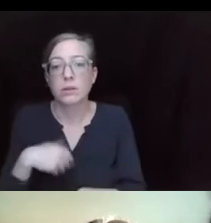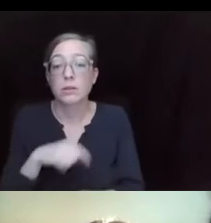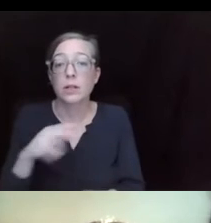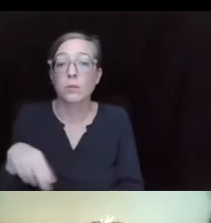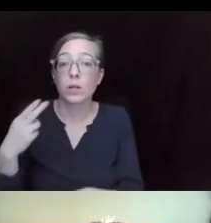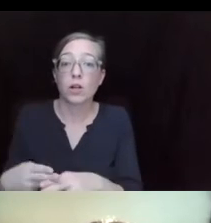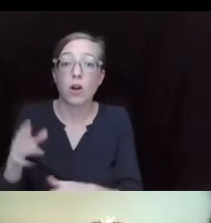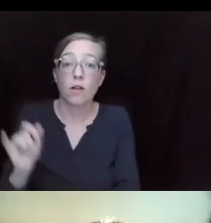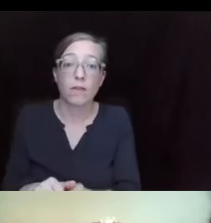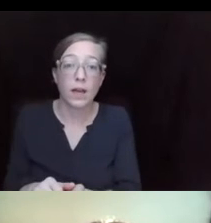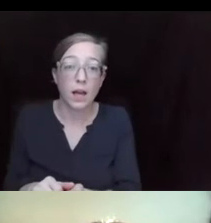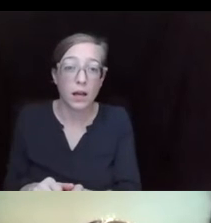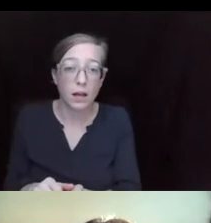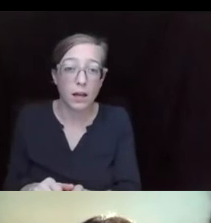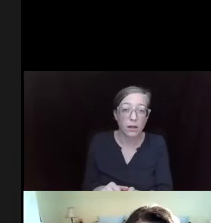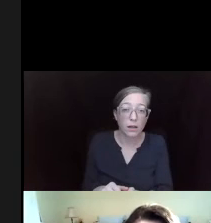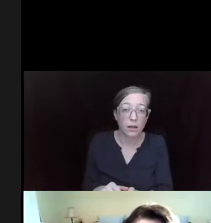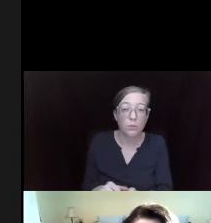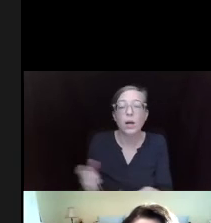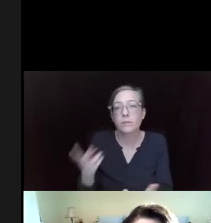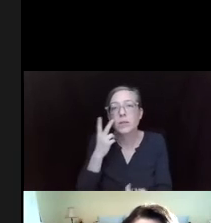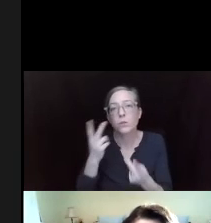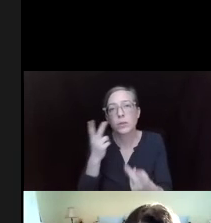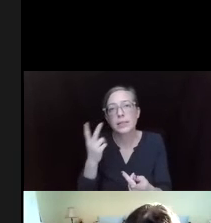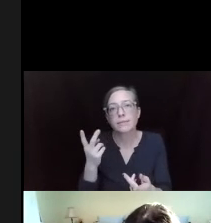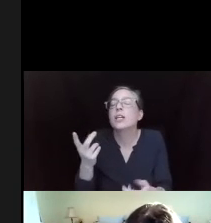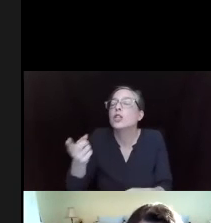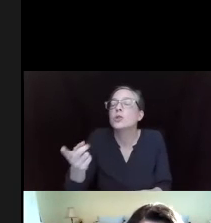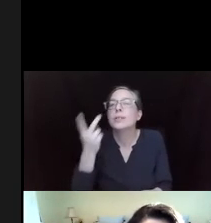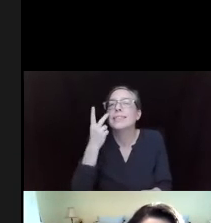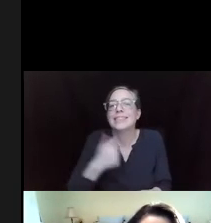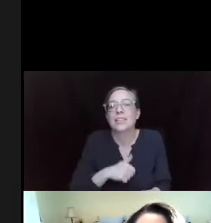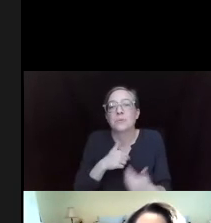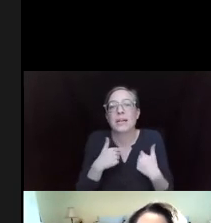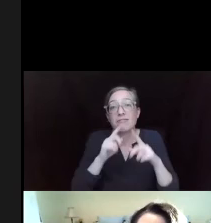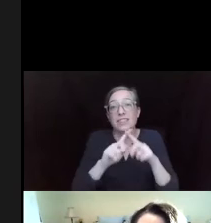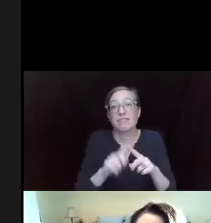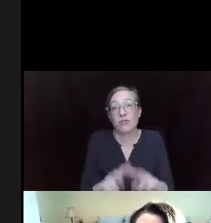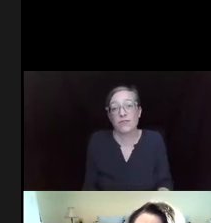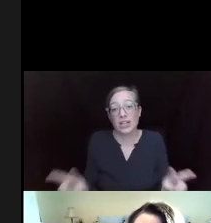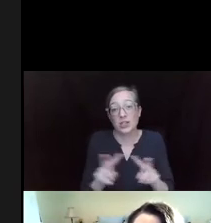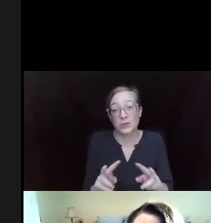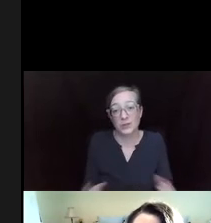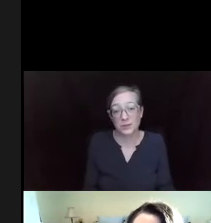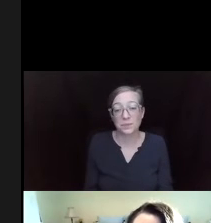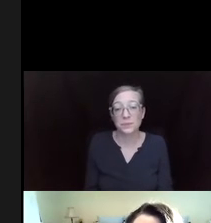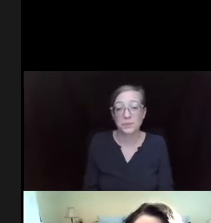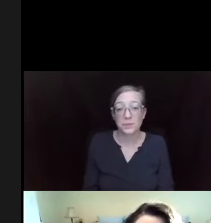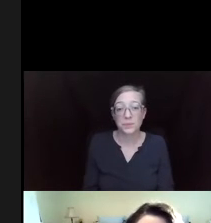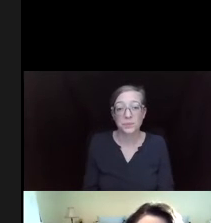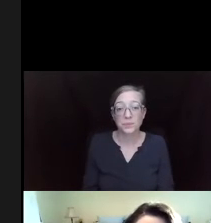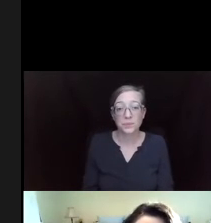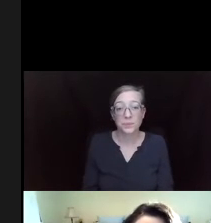signature. And you can see that we have different values for each cell. And then guess what? We have claimed that this is gonna be